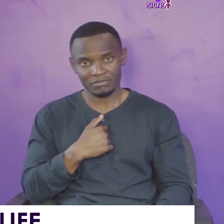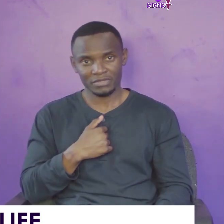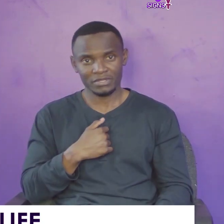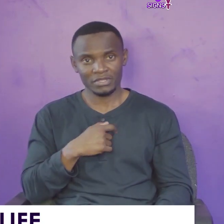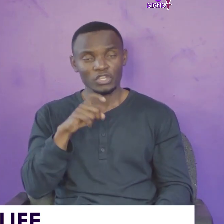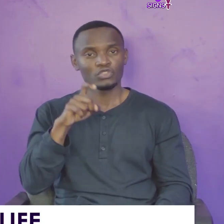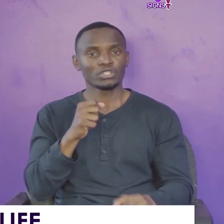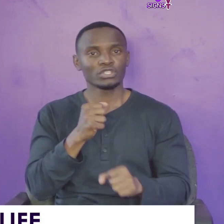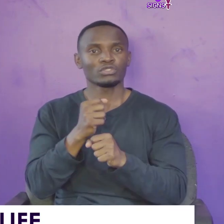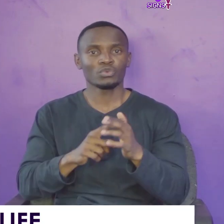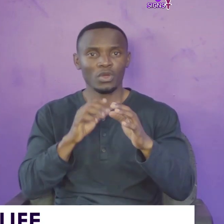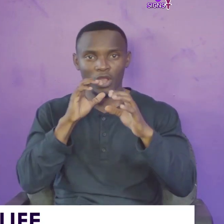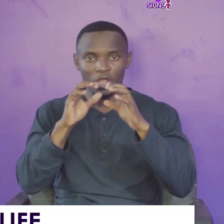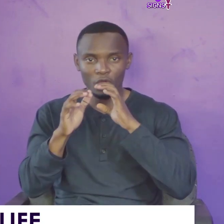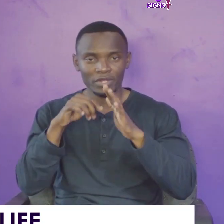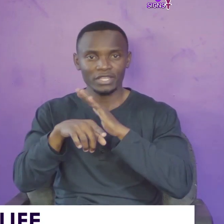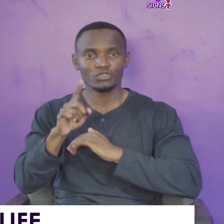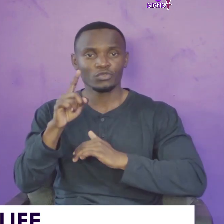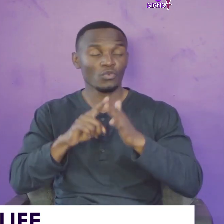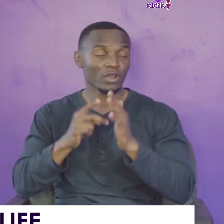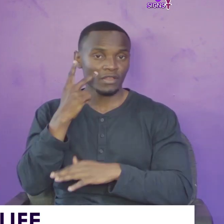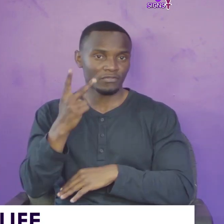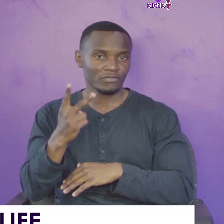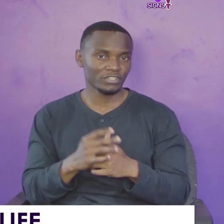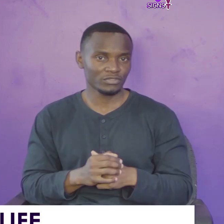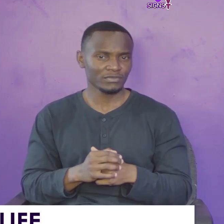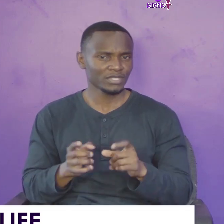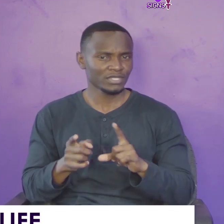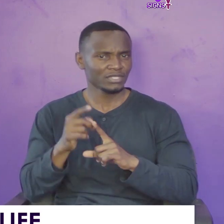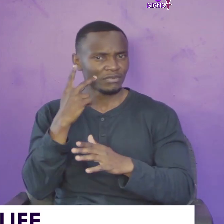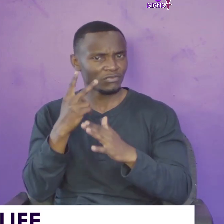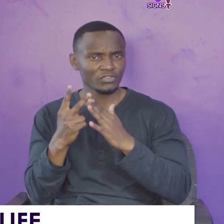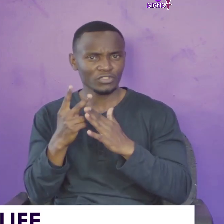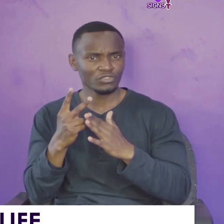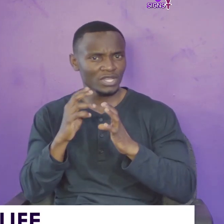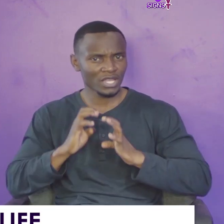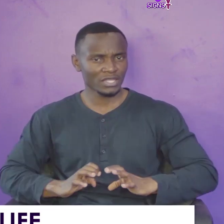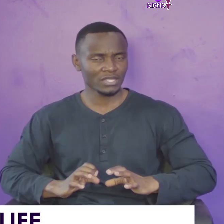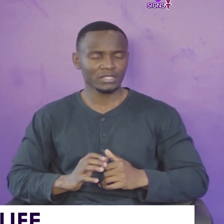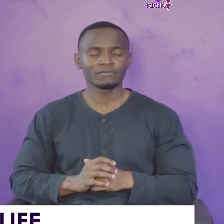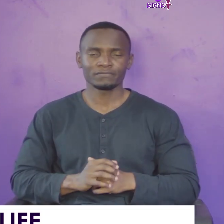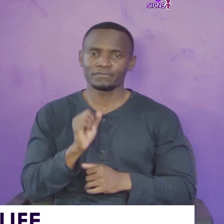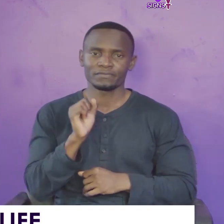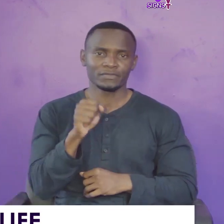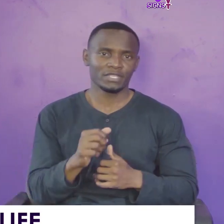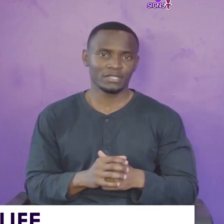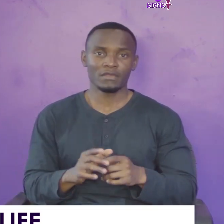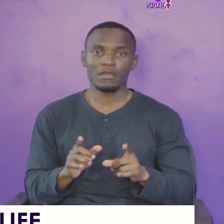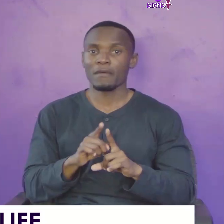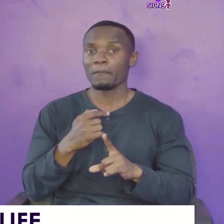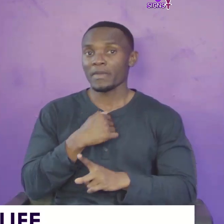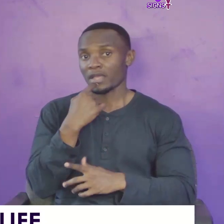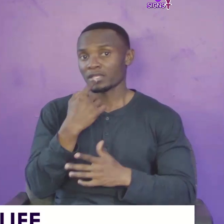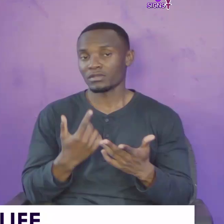also an ethic? Ethic in Yes, leadership? like I said, you cannot separate ethics from any area. When you're talking